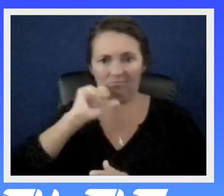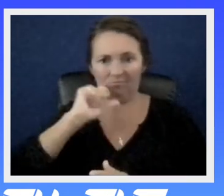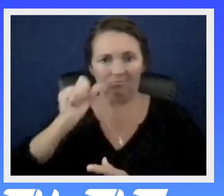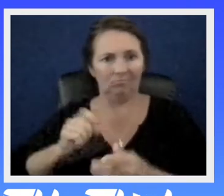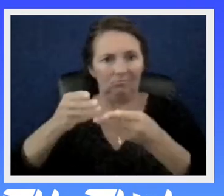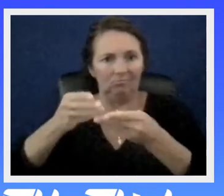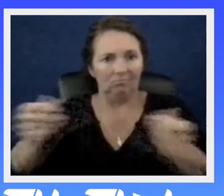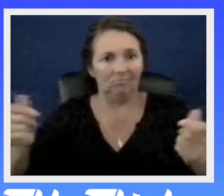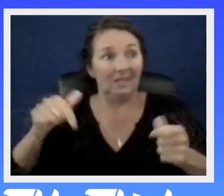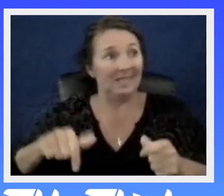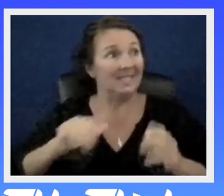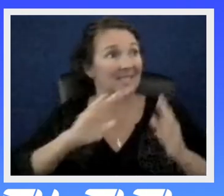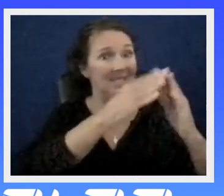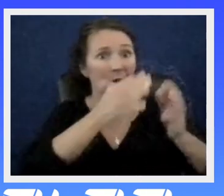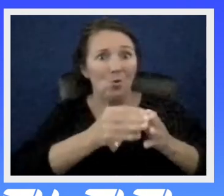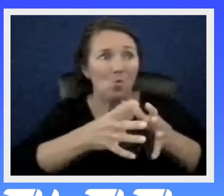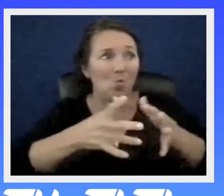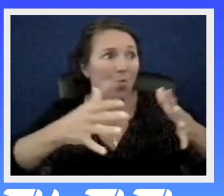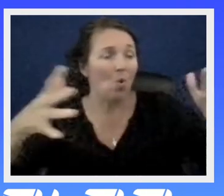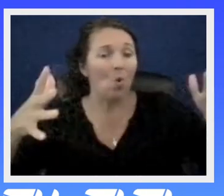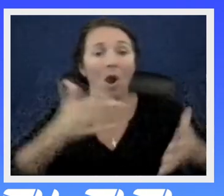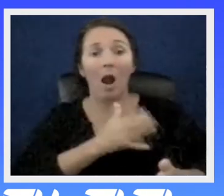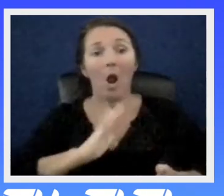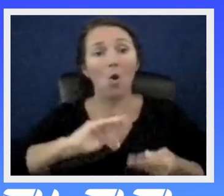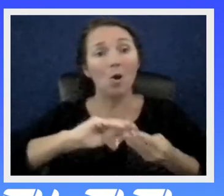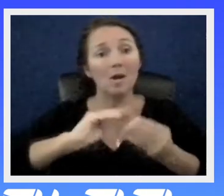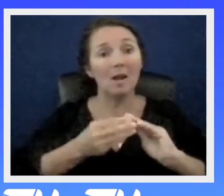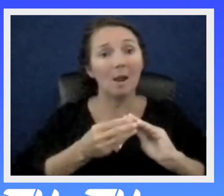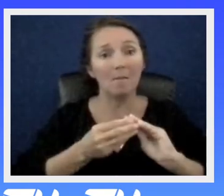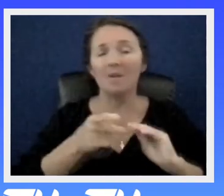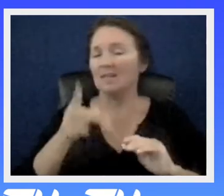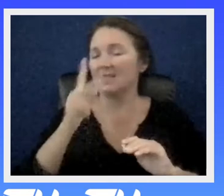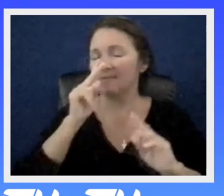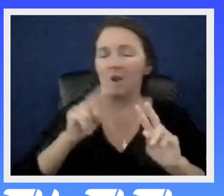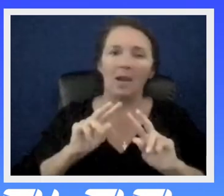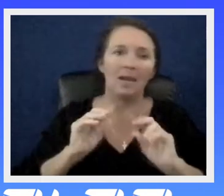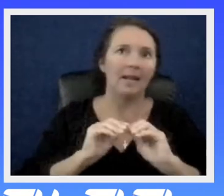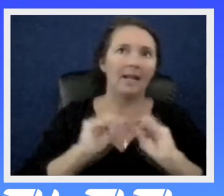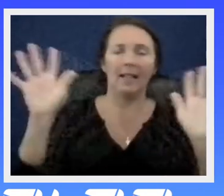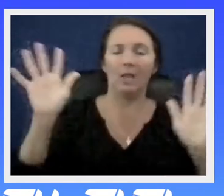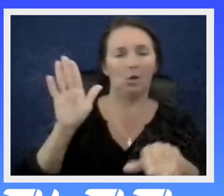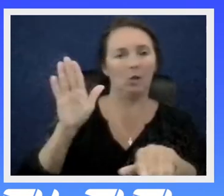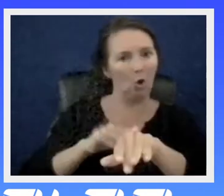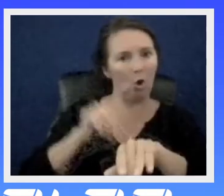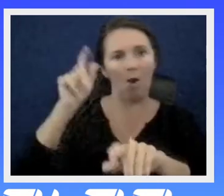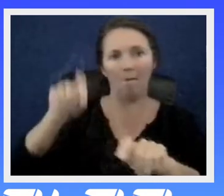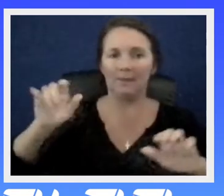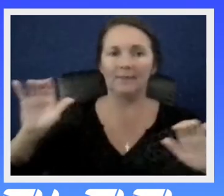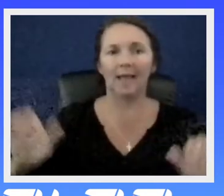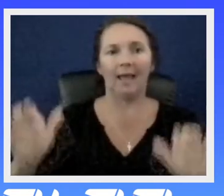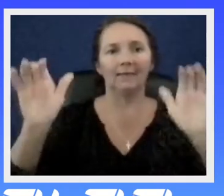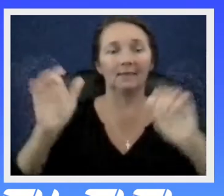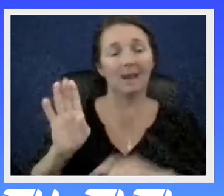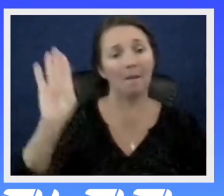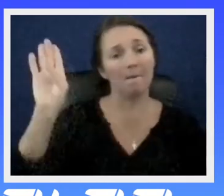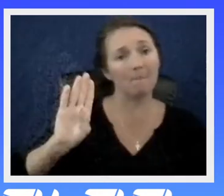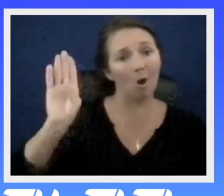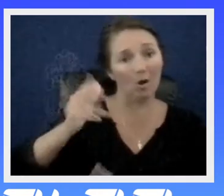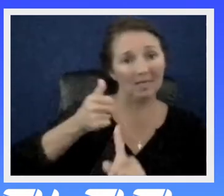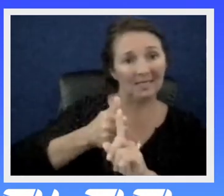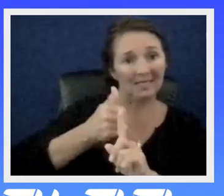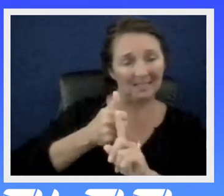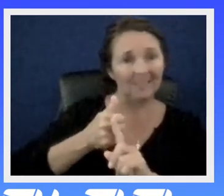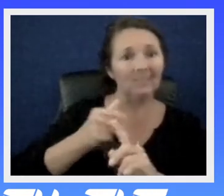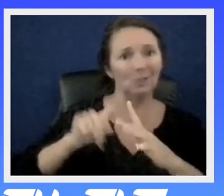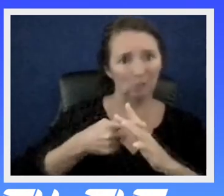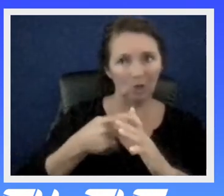growing. The census numbers are a clear call to action. We know that as Boston as a city is seeing more